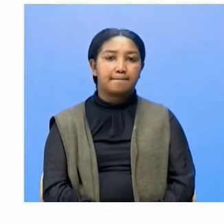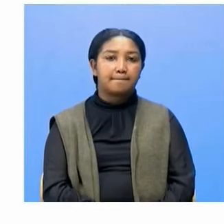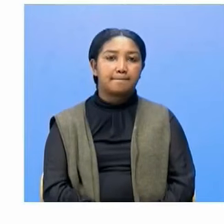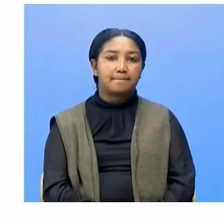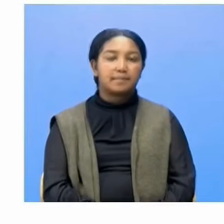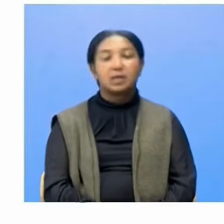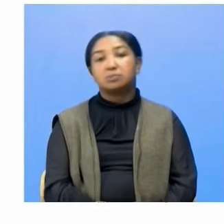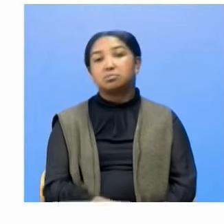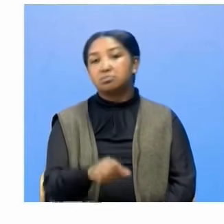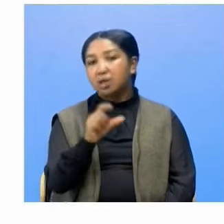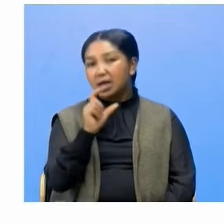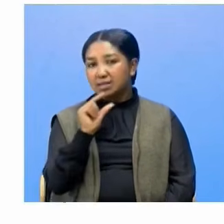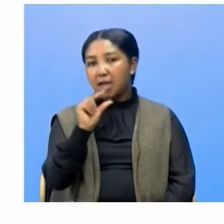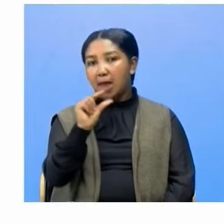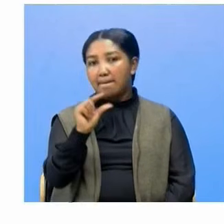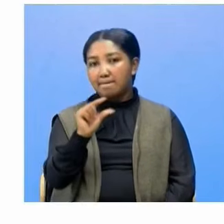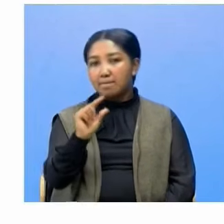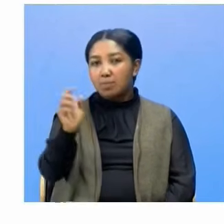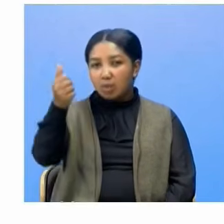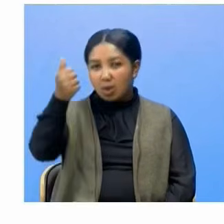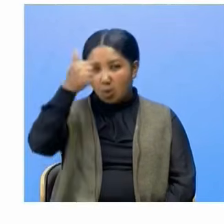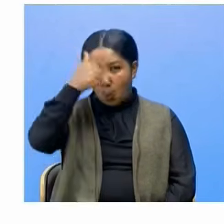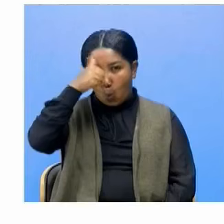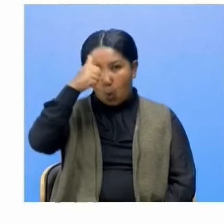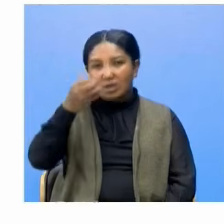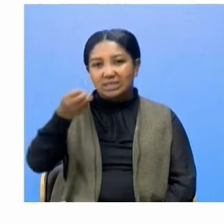Some boys